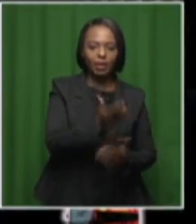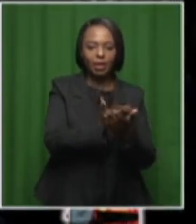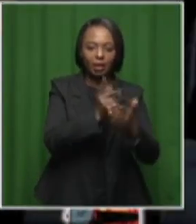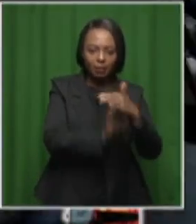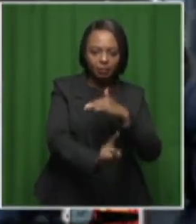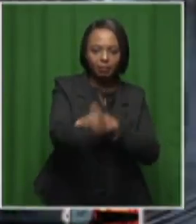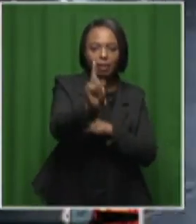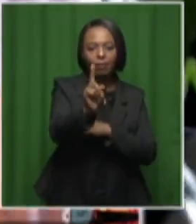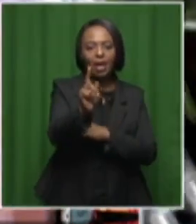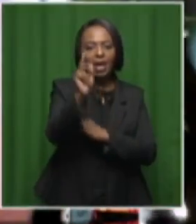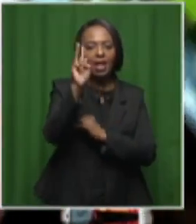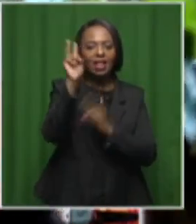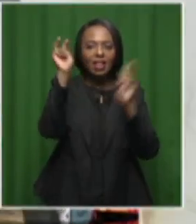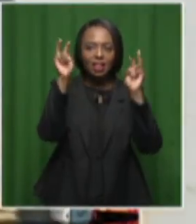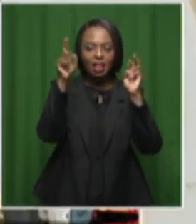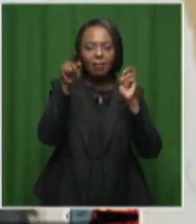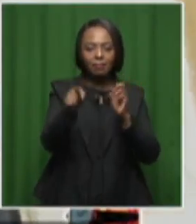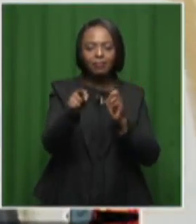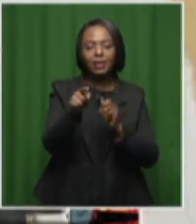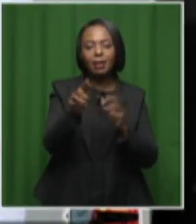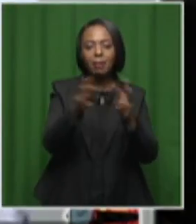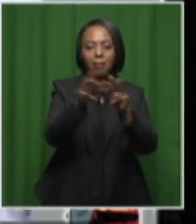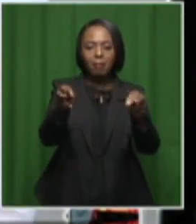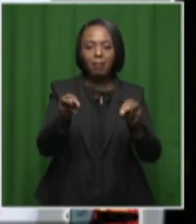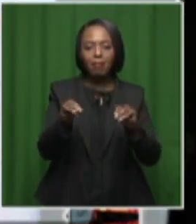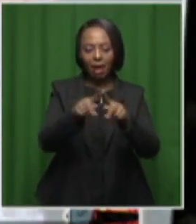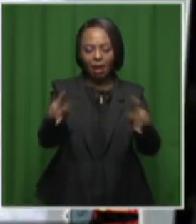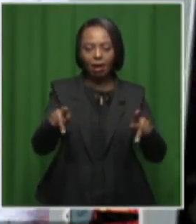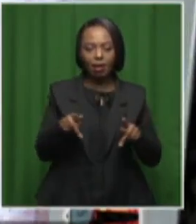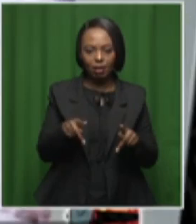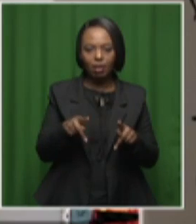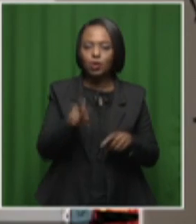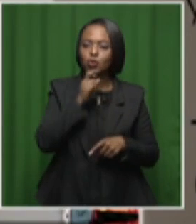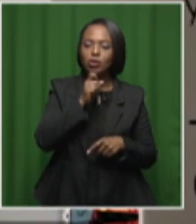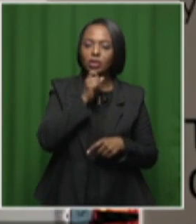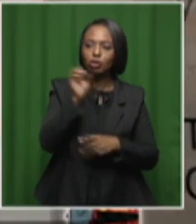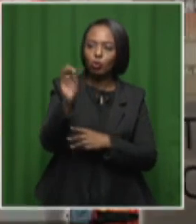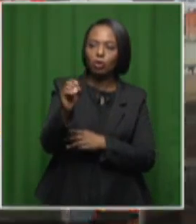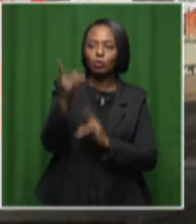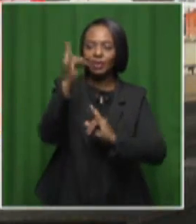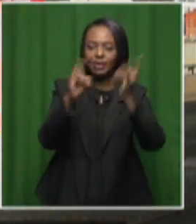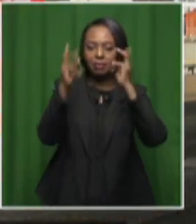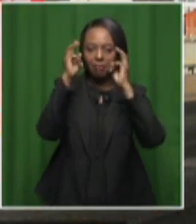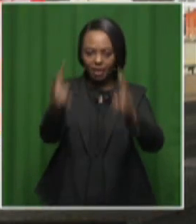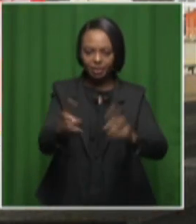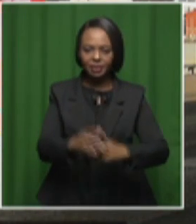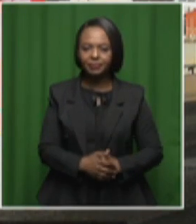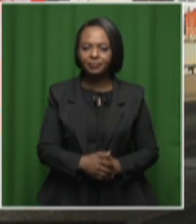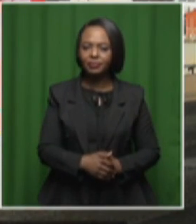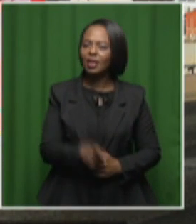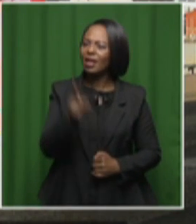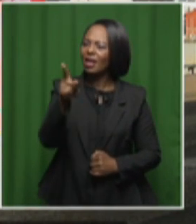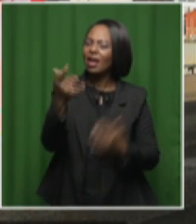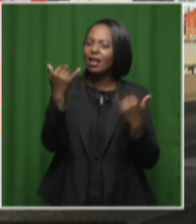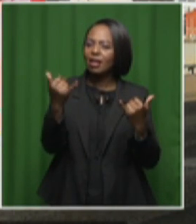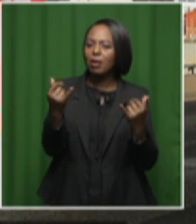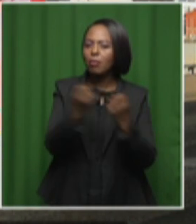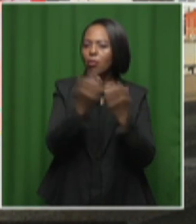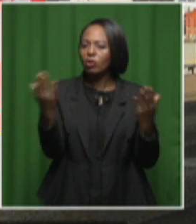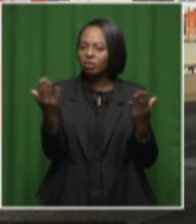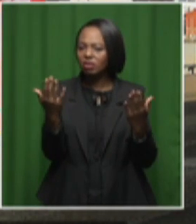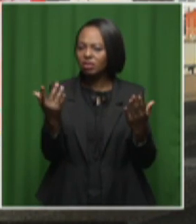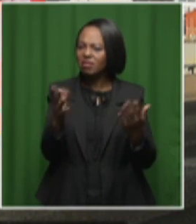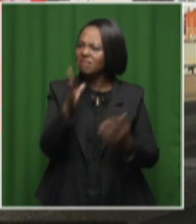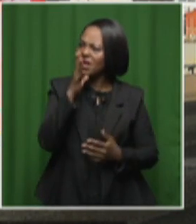park with the city sightseeing bus. So, Gabo, how popular is the bus with visitors